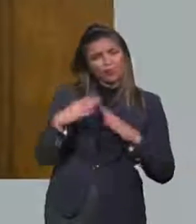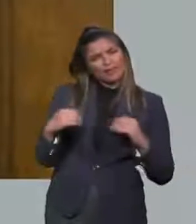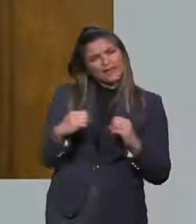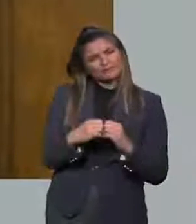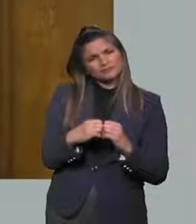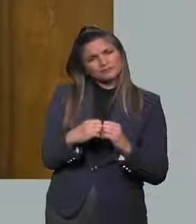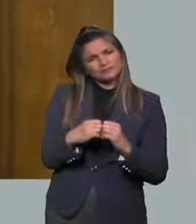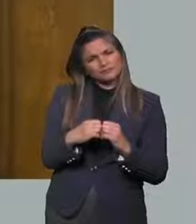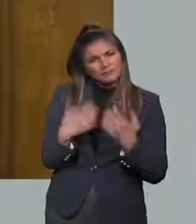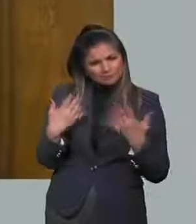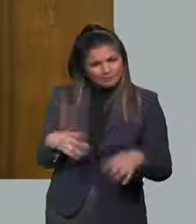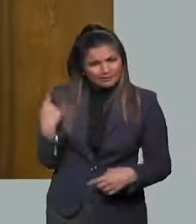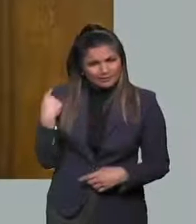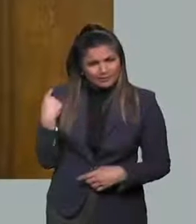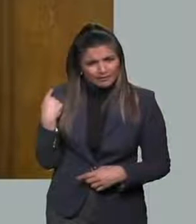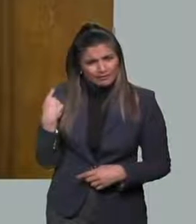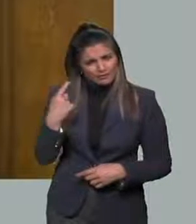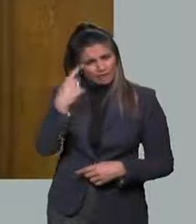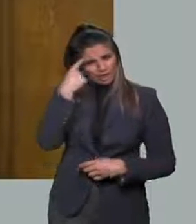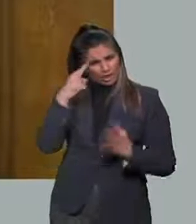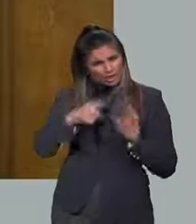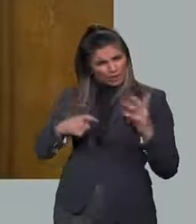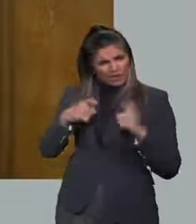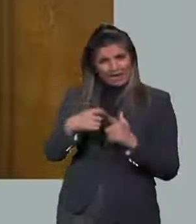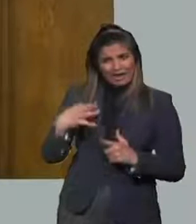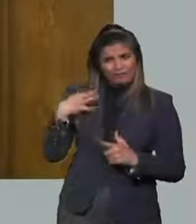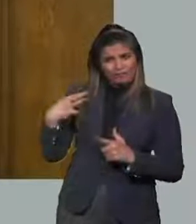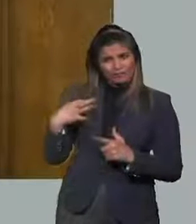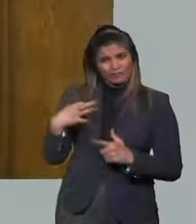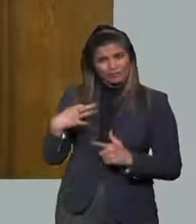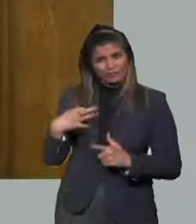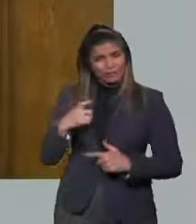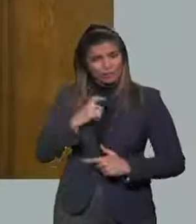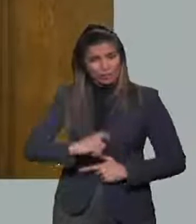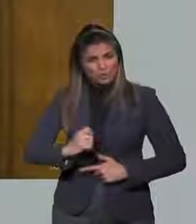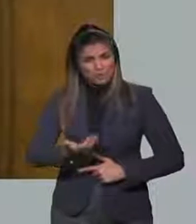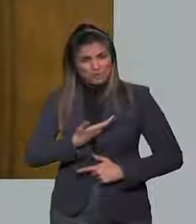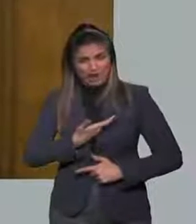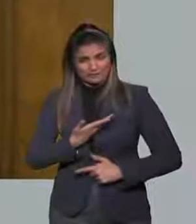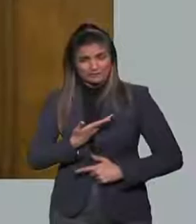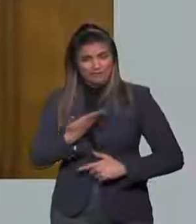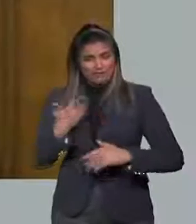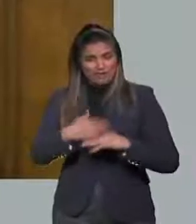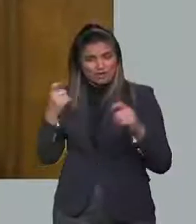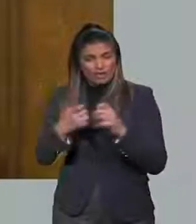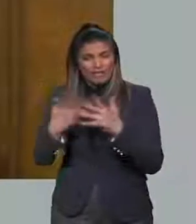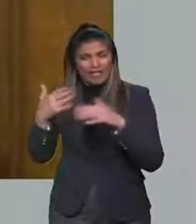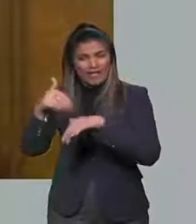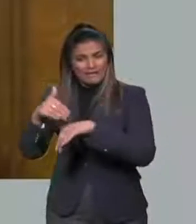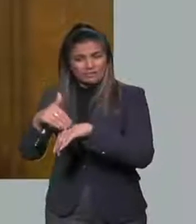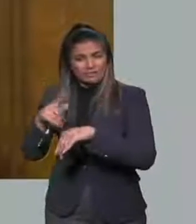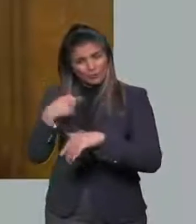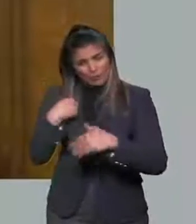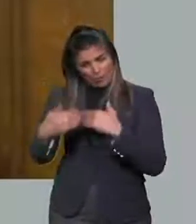Deputy Prime Minister think that the UK's representations on human rights are so ineffective, and what more will we do to make the